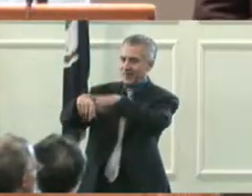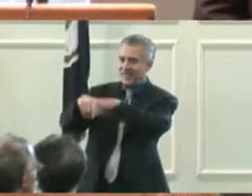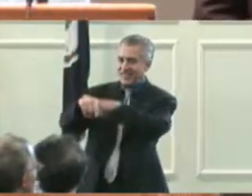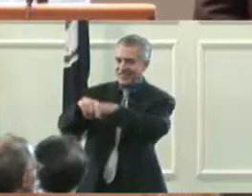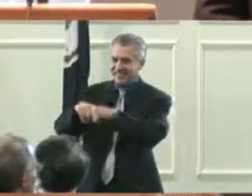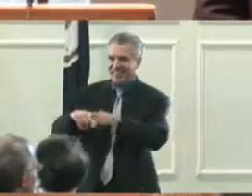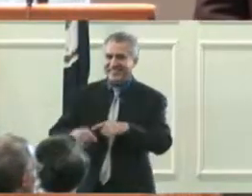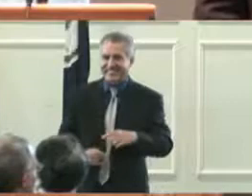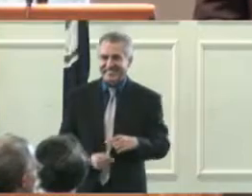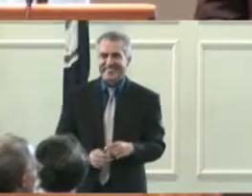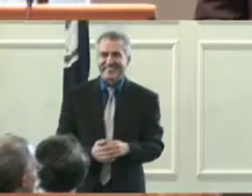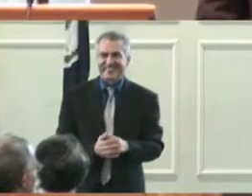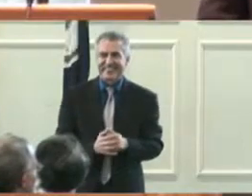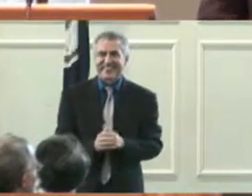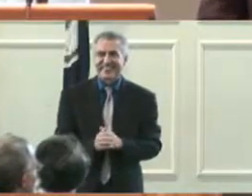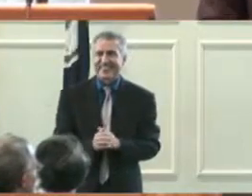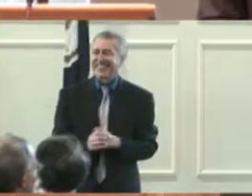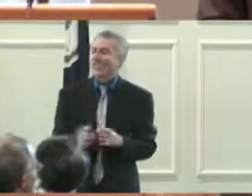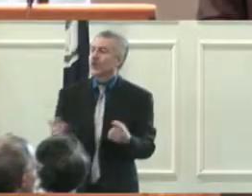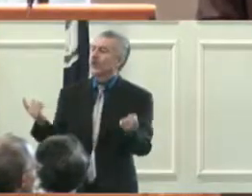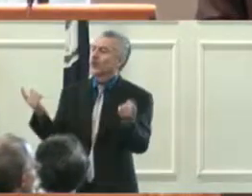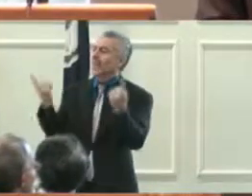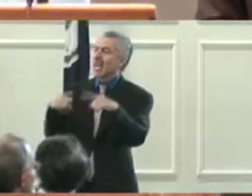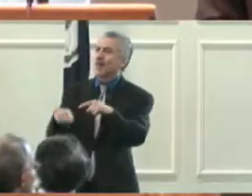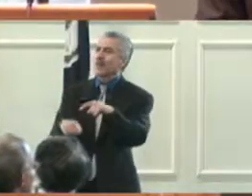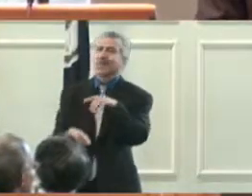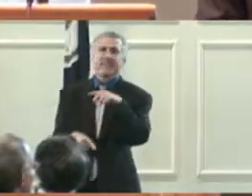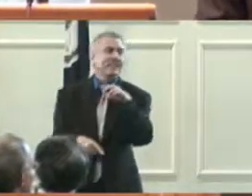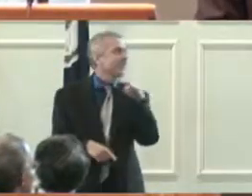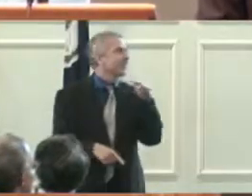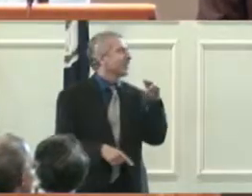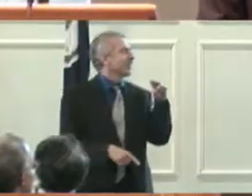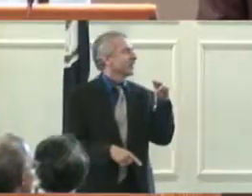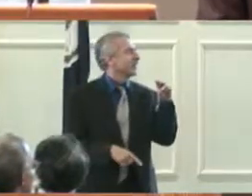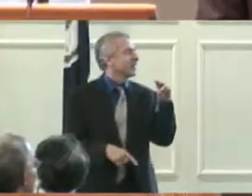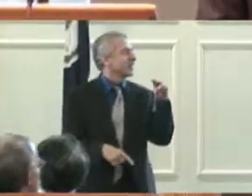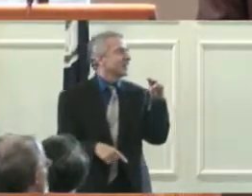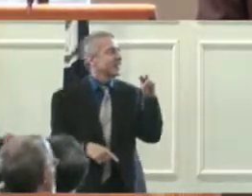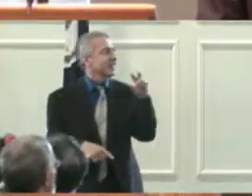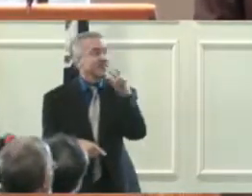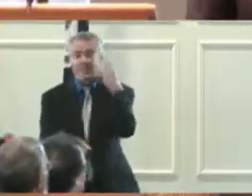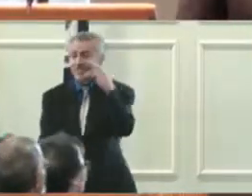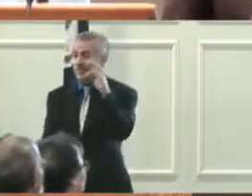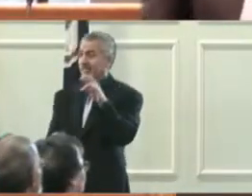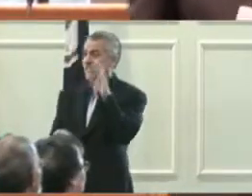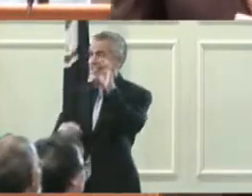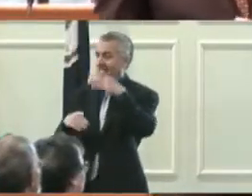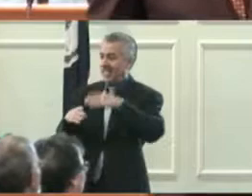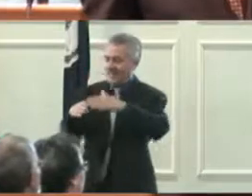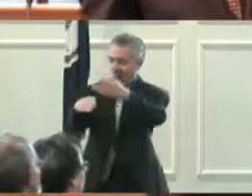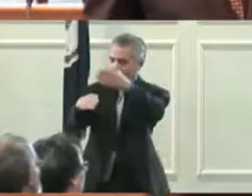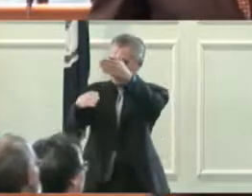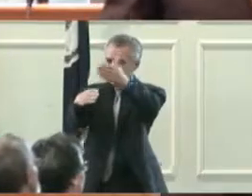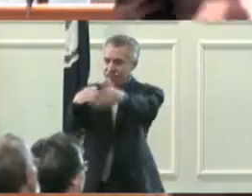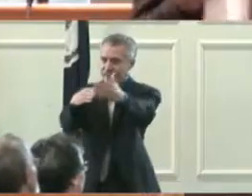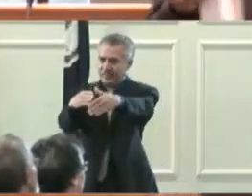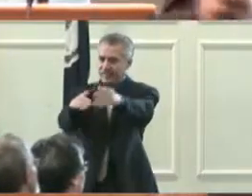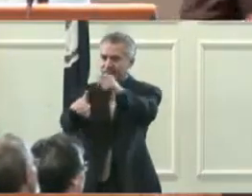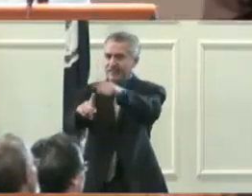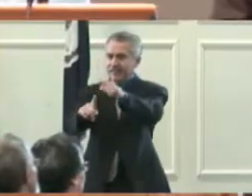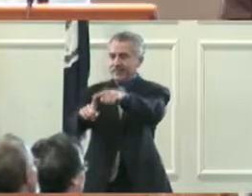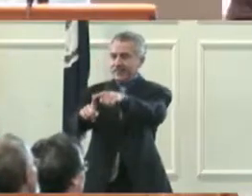1,290 years. What happened in 1798 that is so significant? Well, up to this point, the church